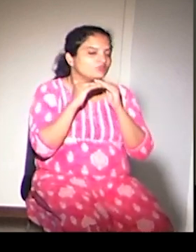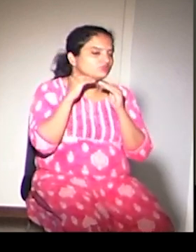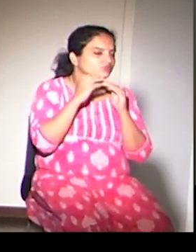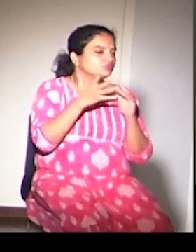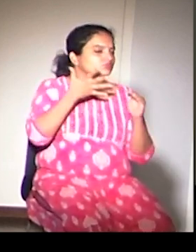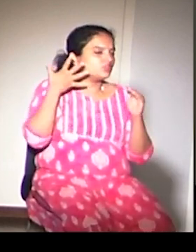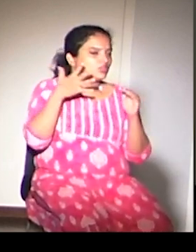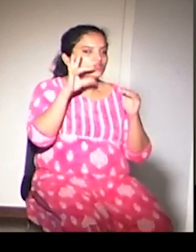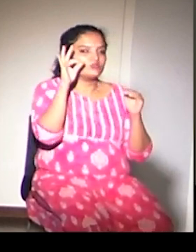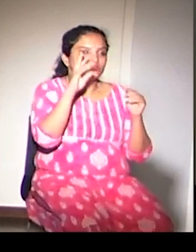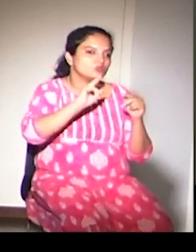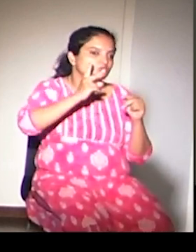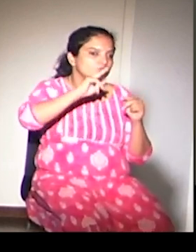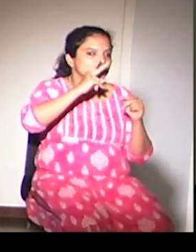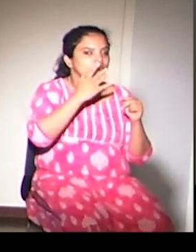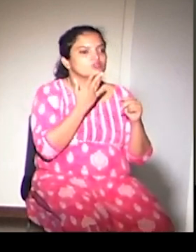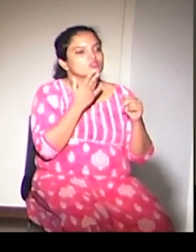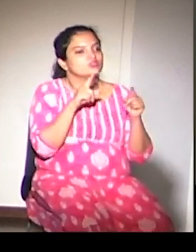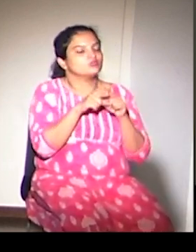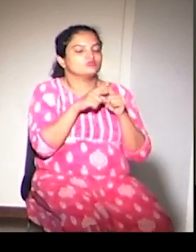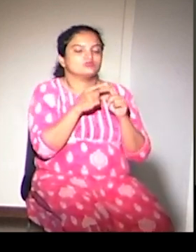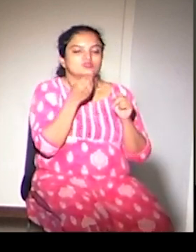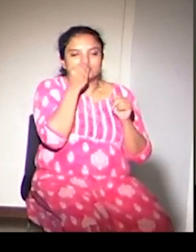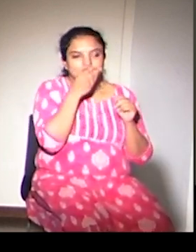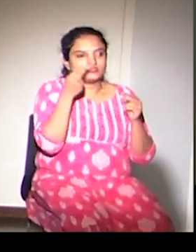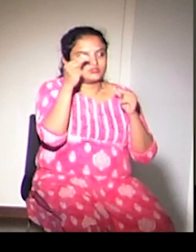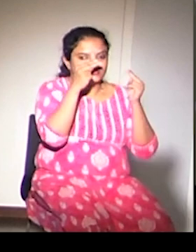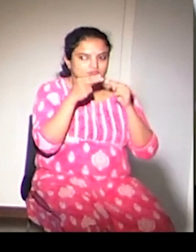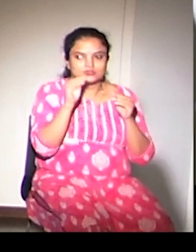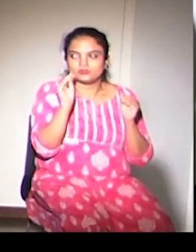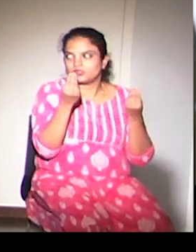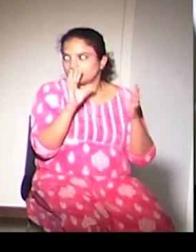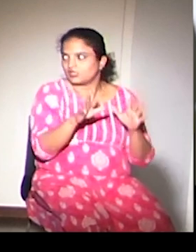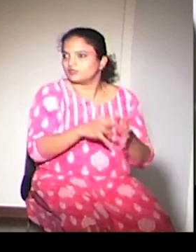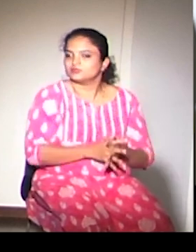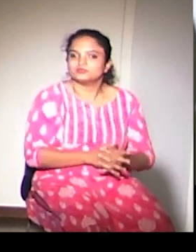are the colours that are most easy to achieve.